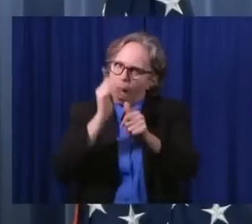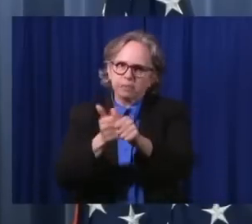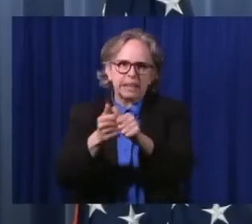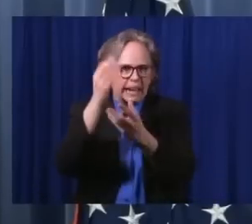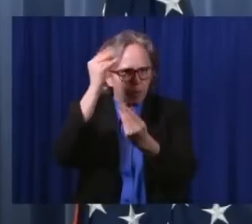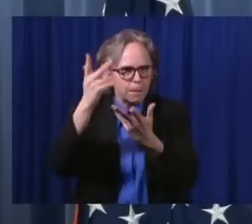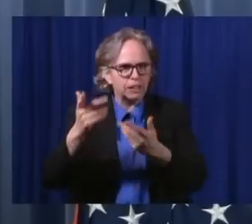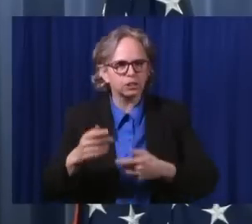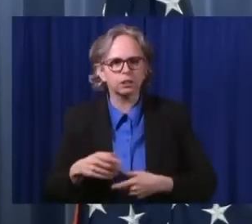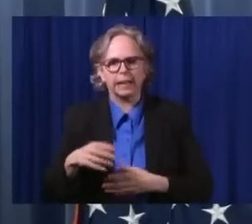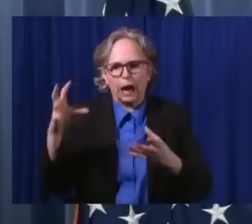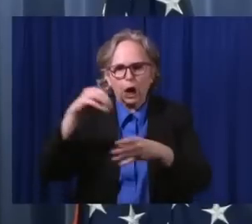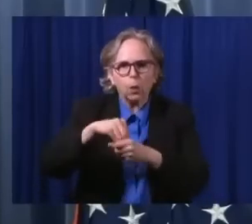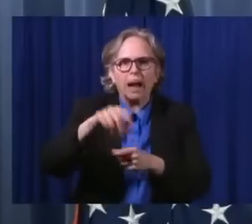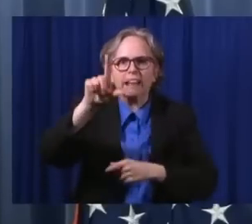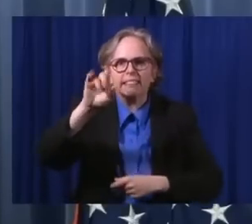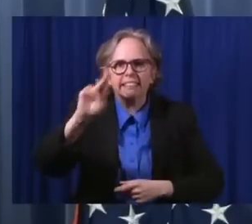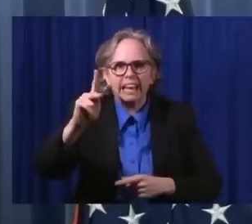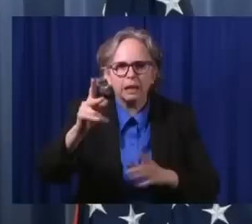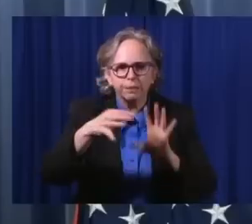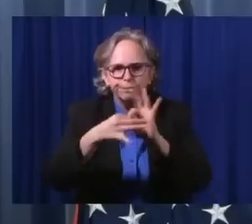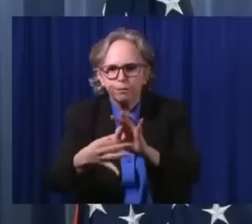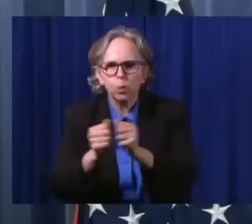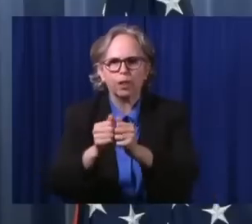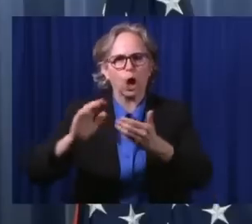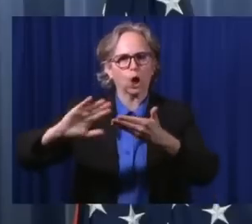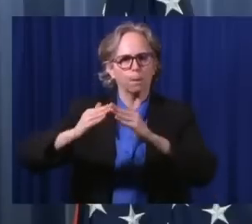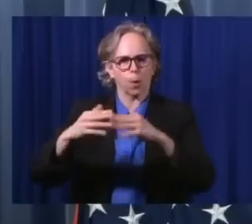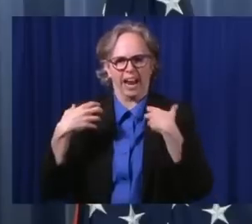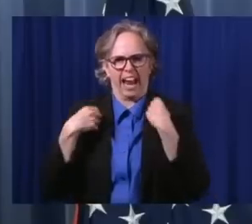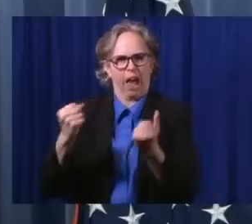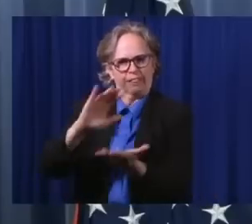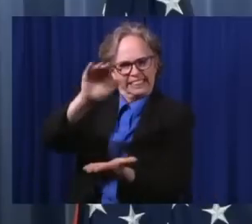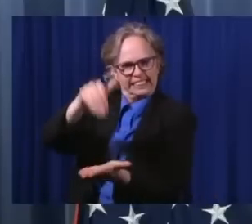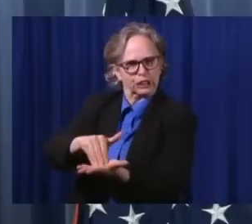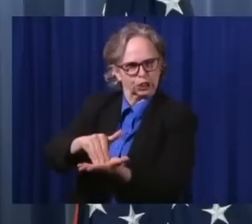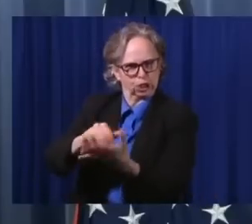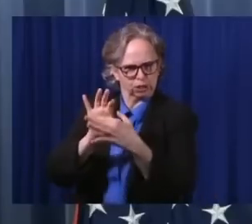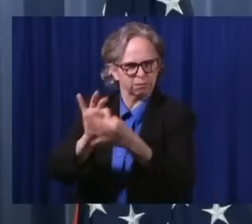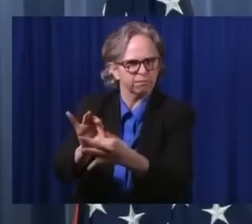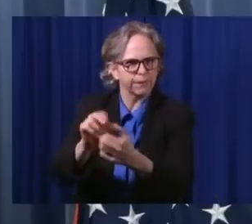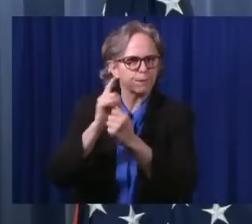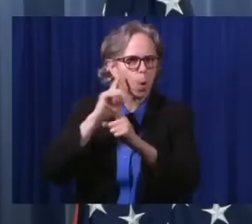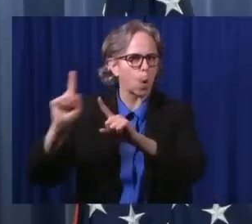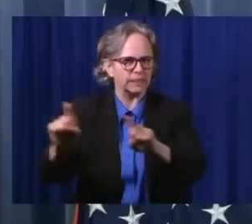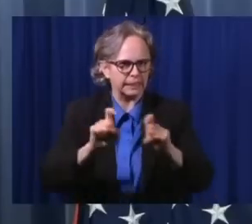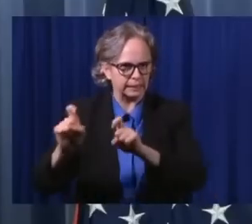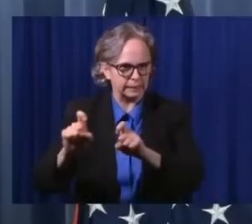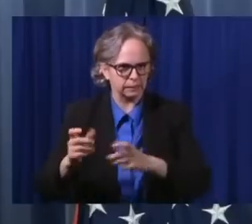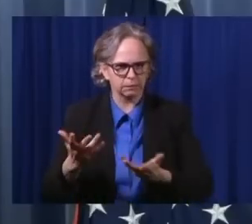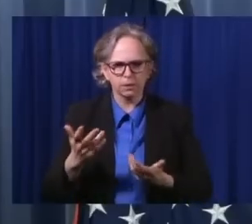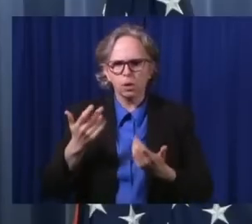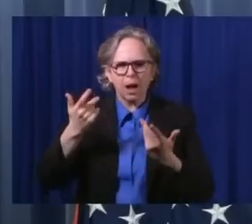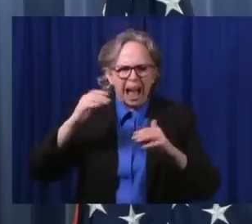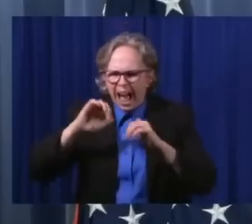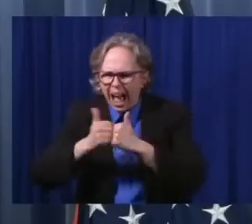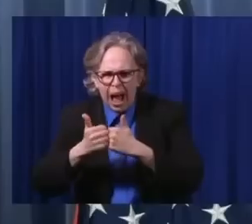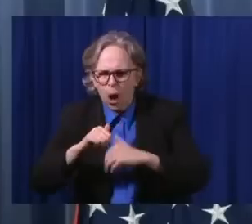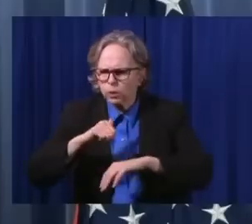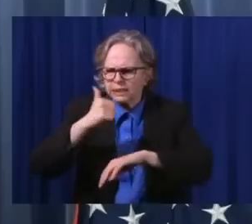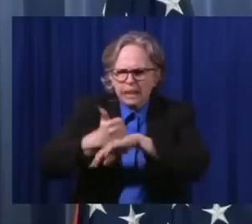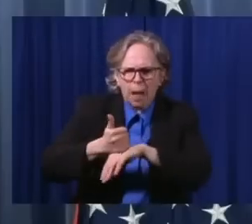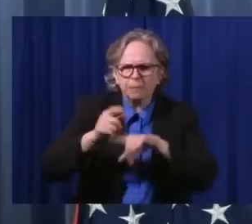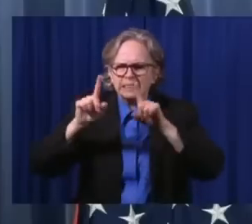each retailer's website, where you'll be able to find information about how to get a test referral or schedule an